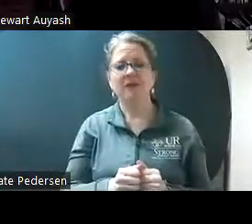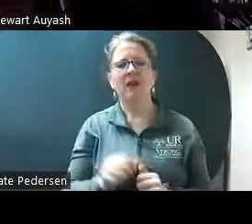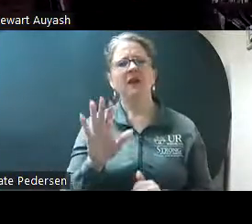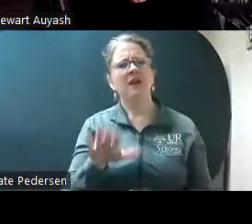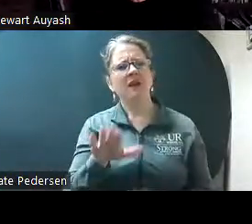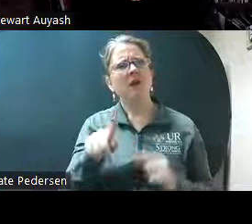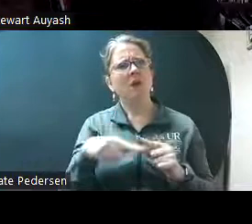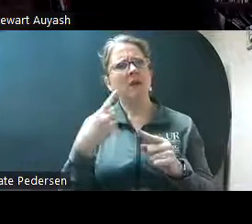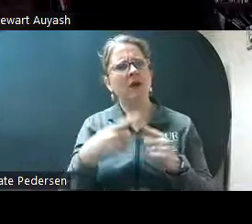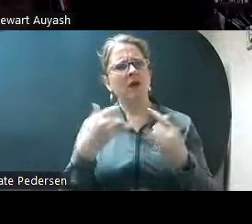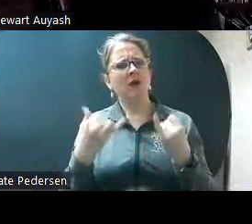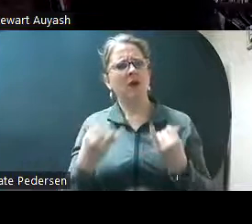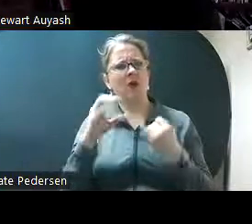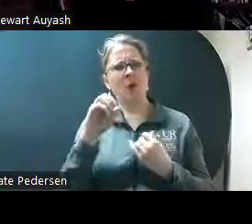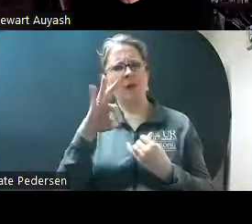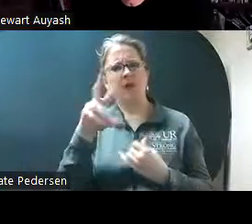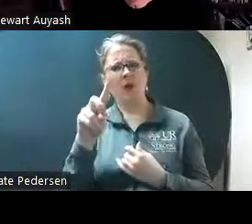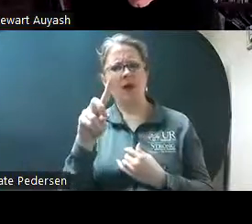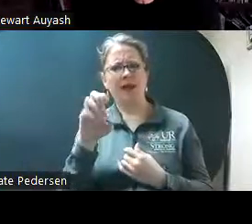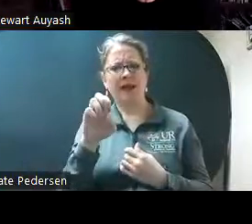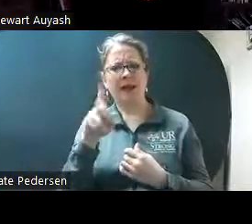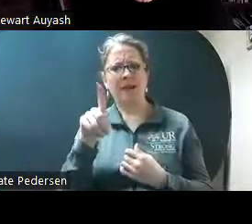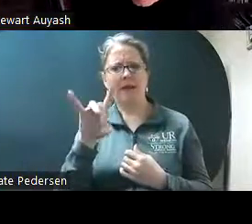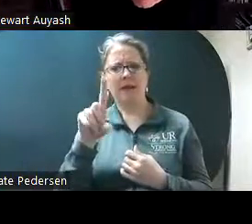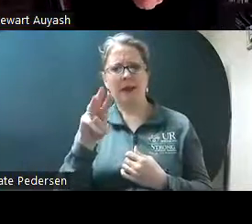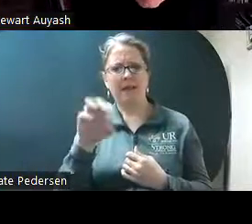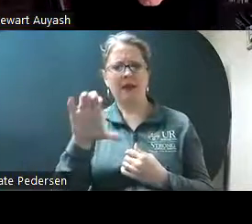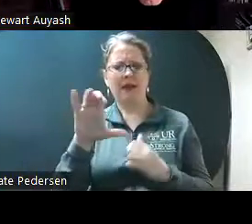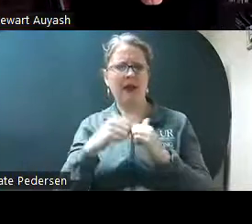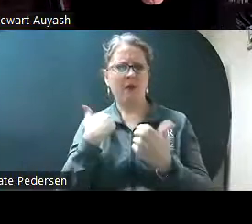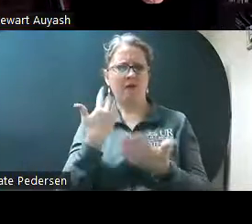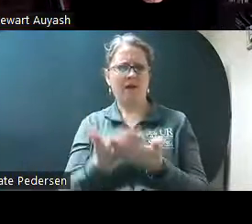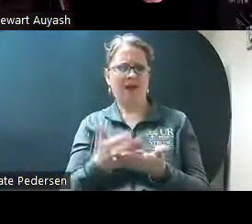about the current opioid epidemic, and how did we get here?